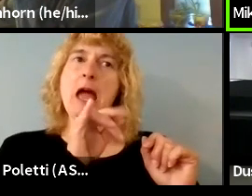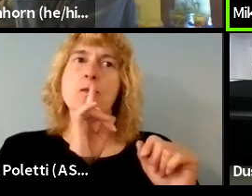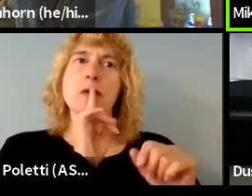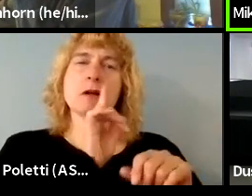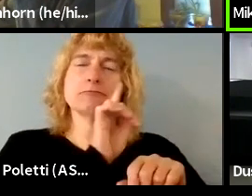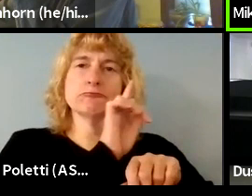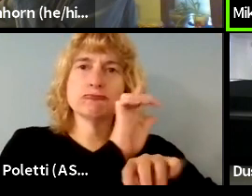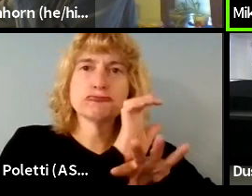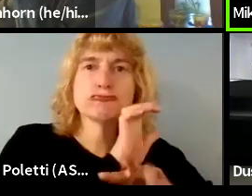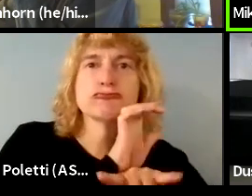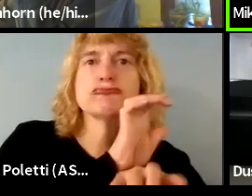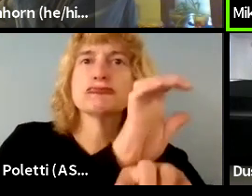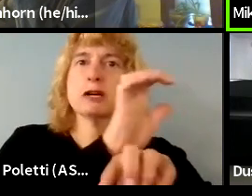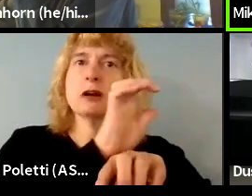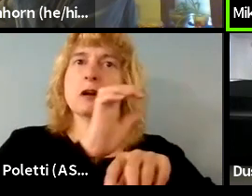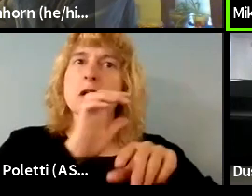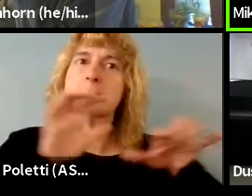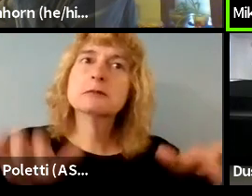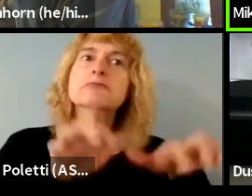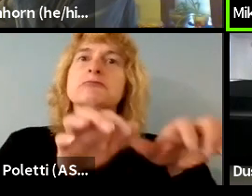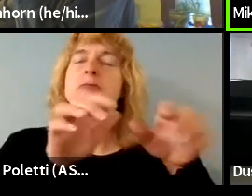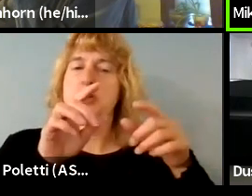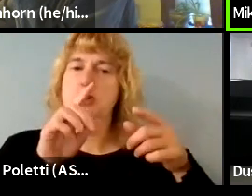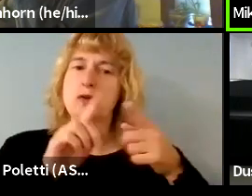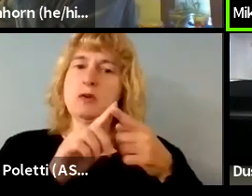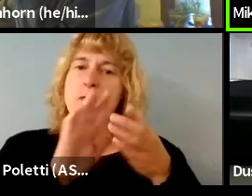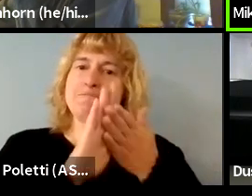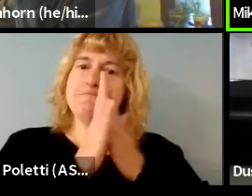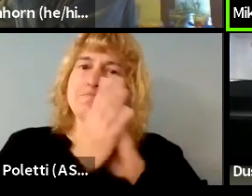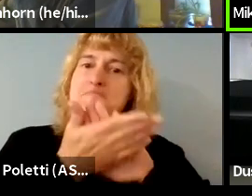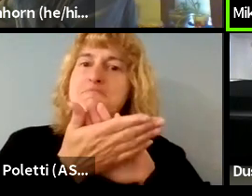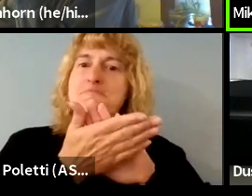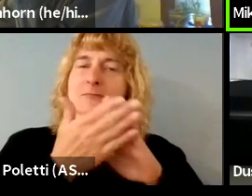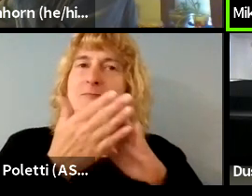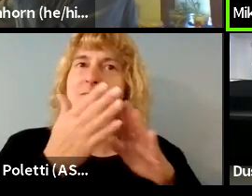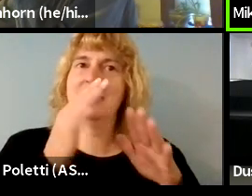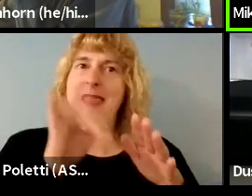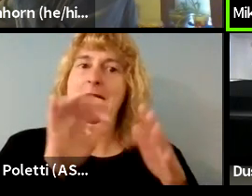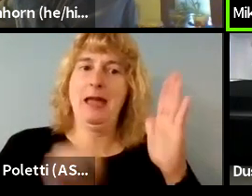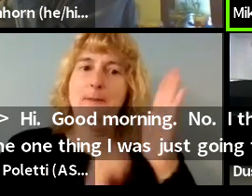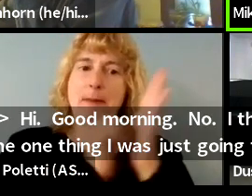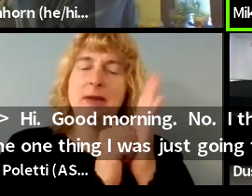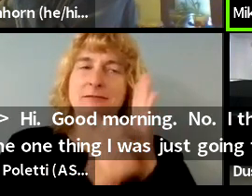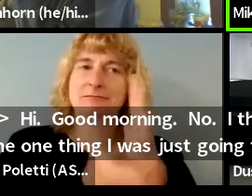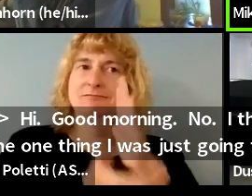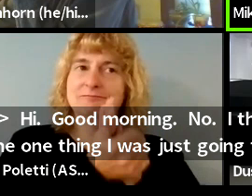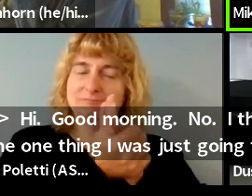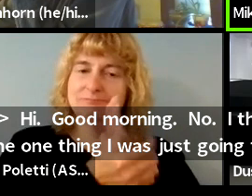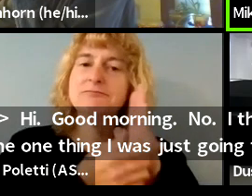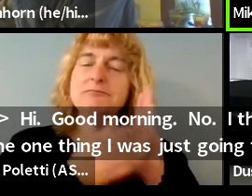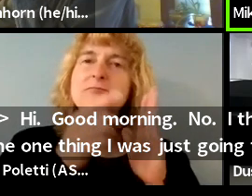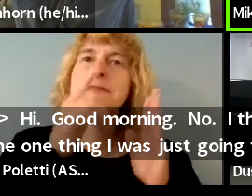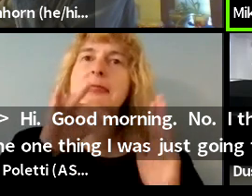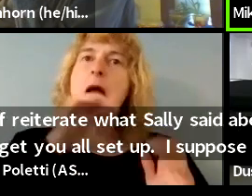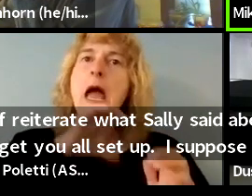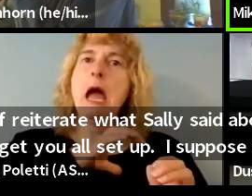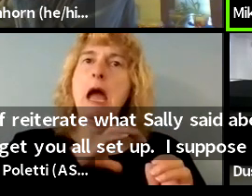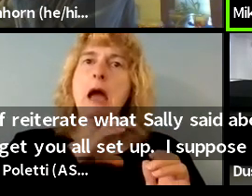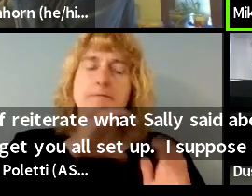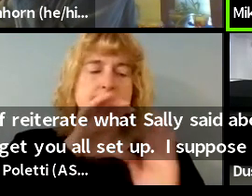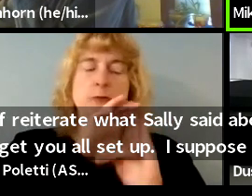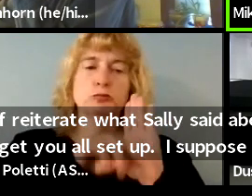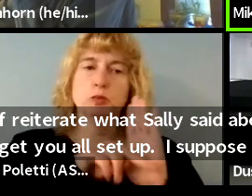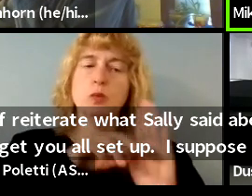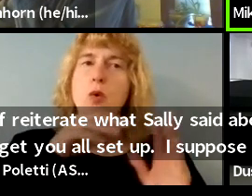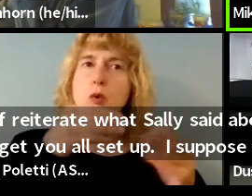to this amendment. There are things. The Constitution offers some specificity about the independence of this